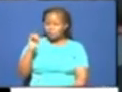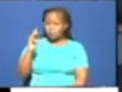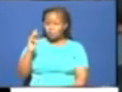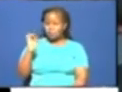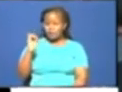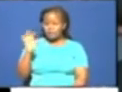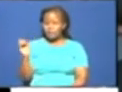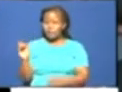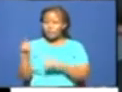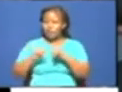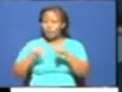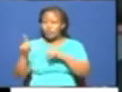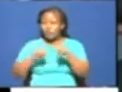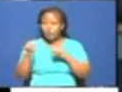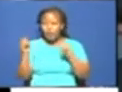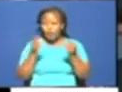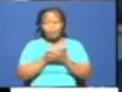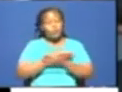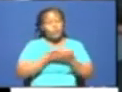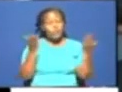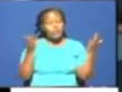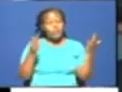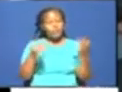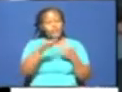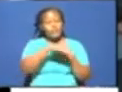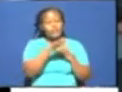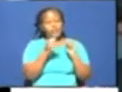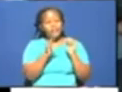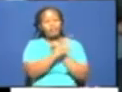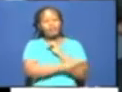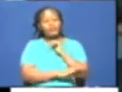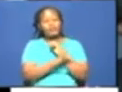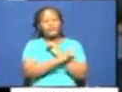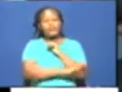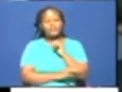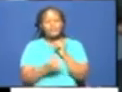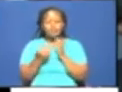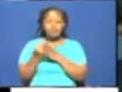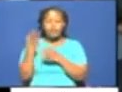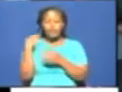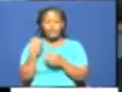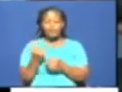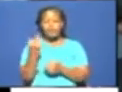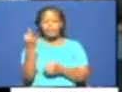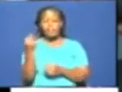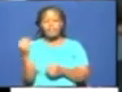of every corner of our greatest republic over the last 3 months.